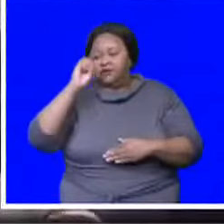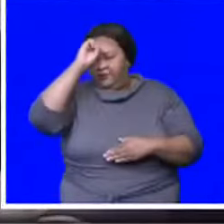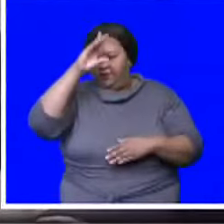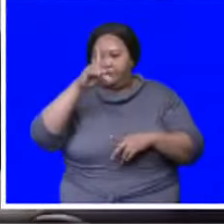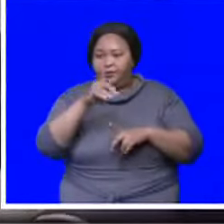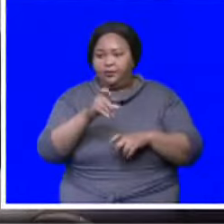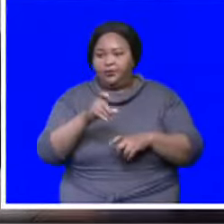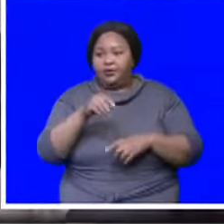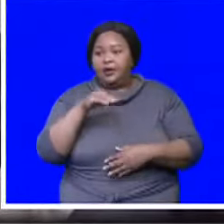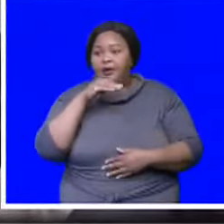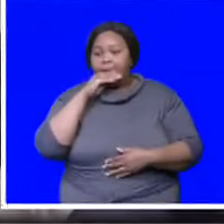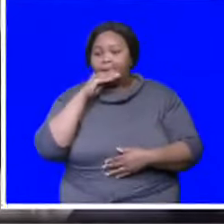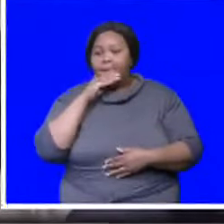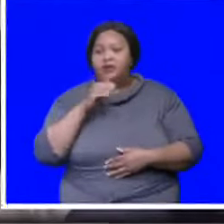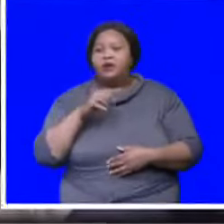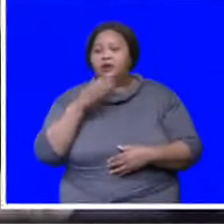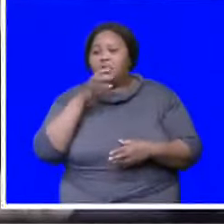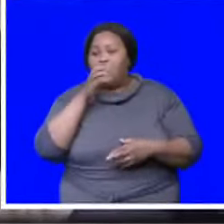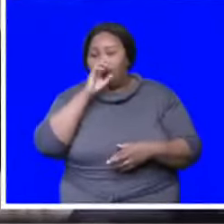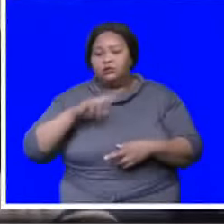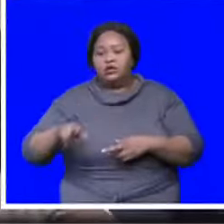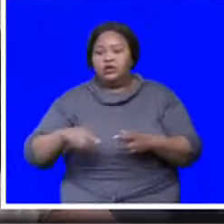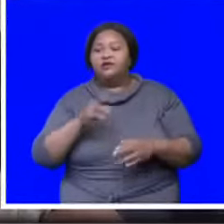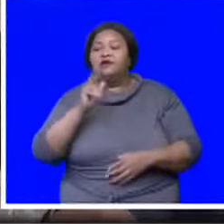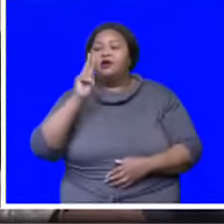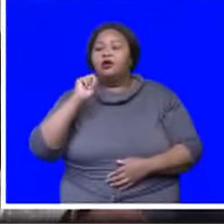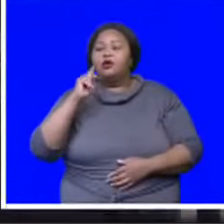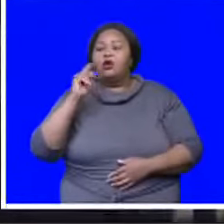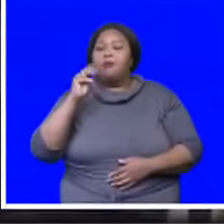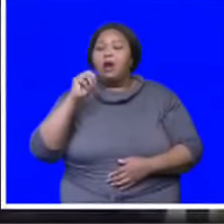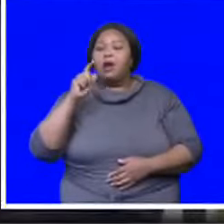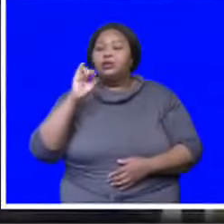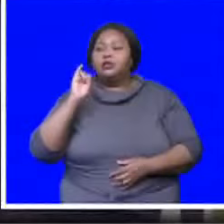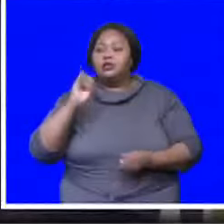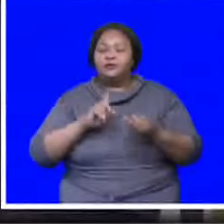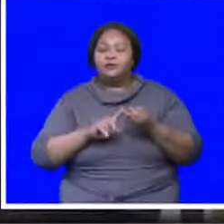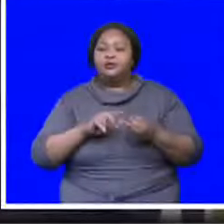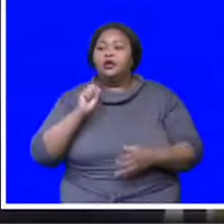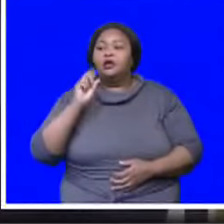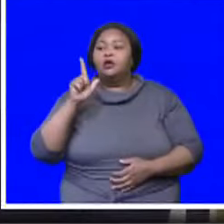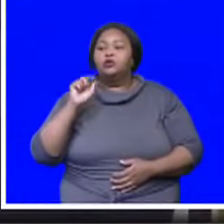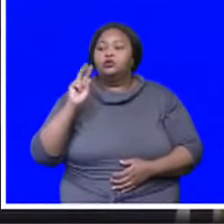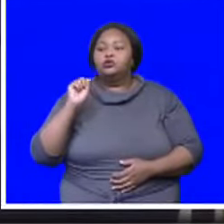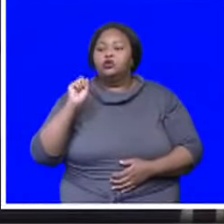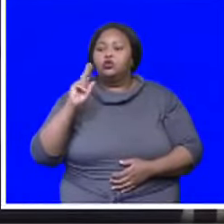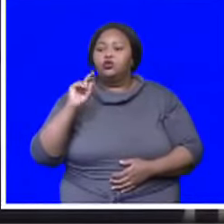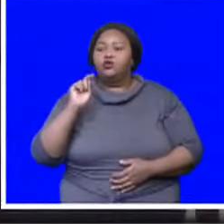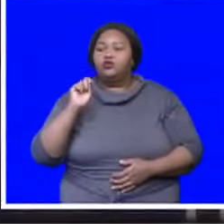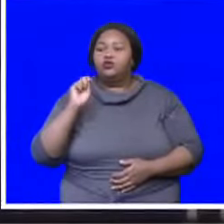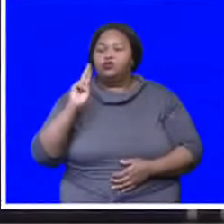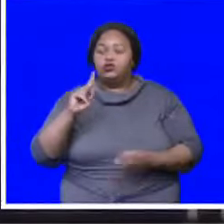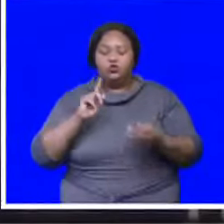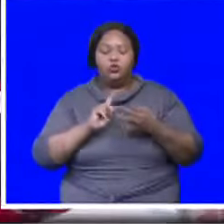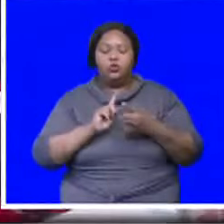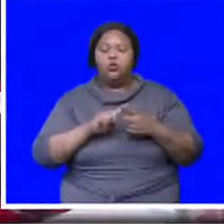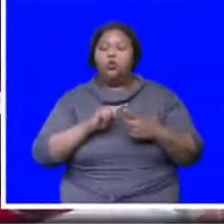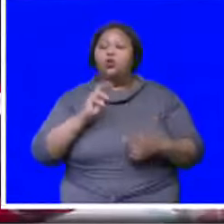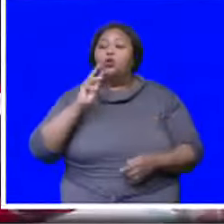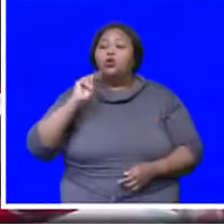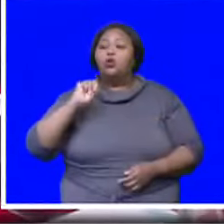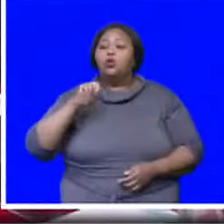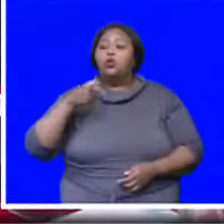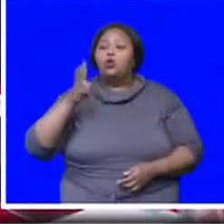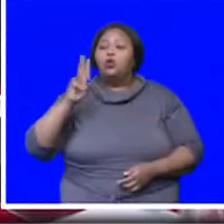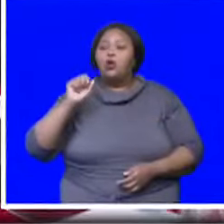which are Lomant, Komati, Mbuluz, Usuthu, as well as Ngwavuma. When launching the board, the minister says, among other